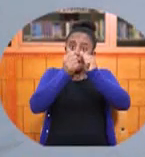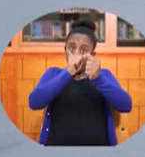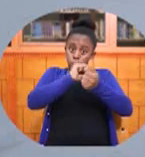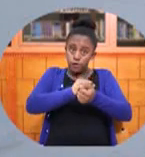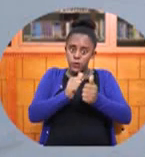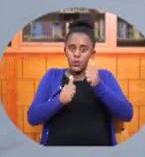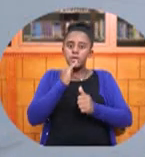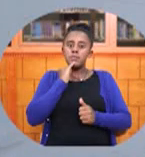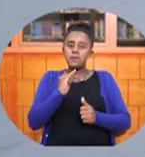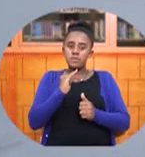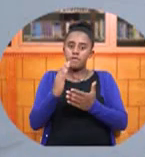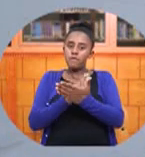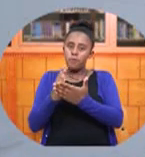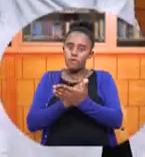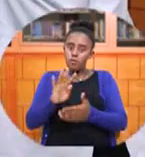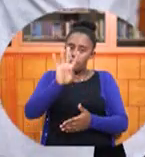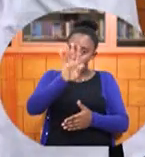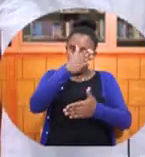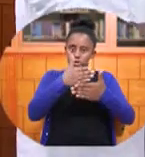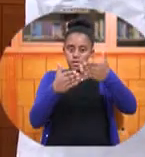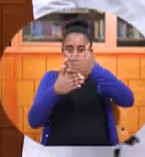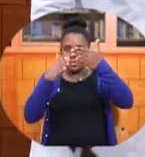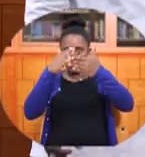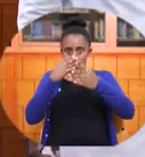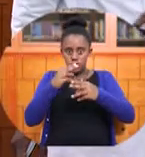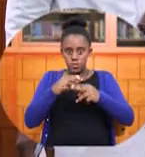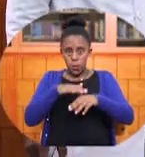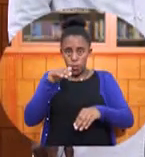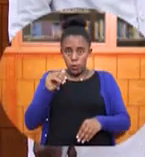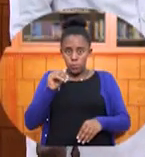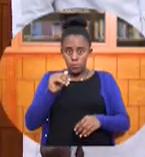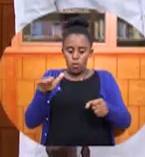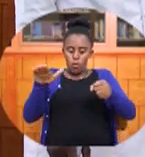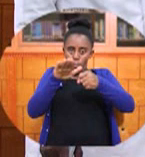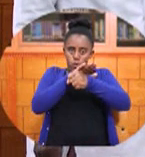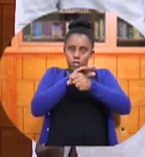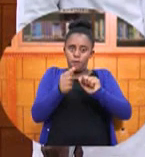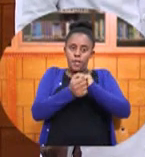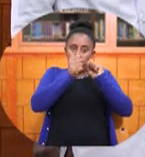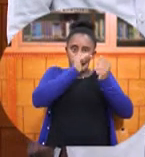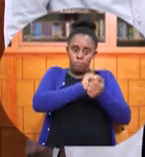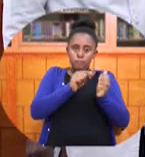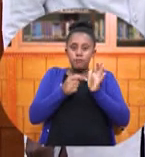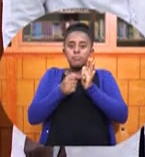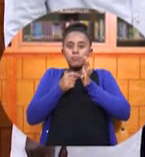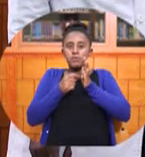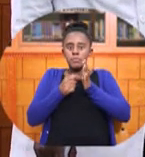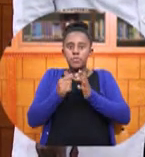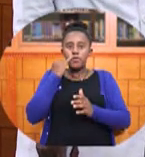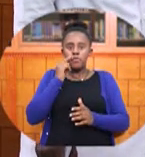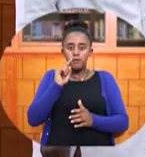A metamorphosis which is involving 4 stages is called complete metamorphosis.